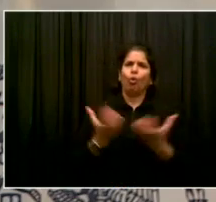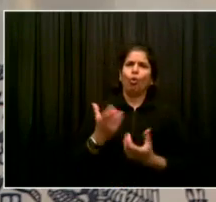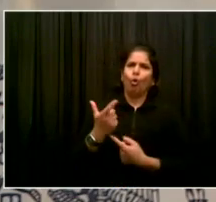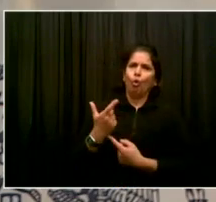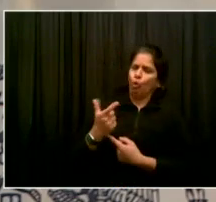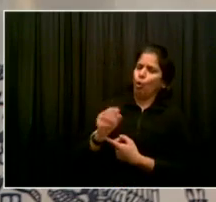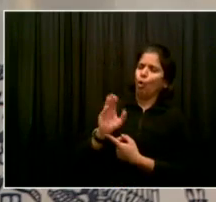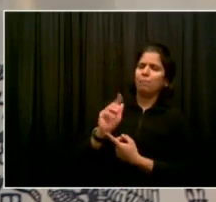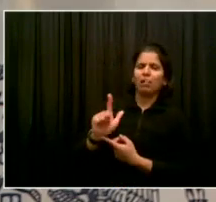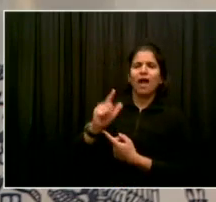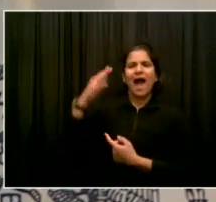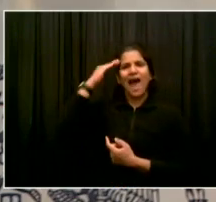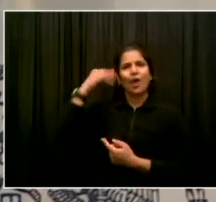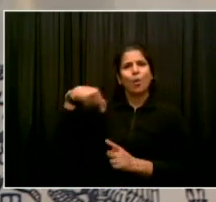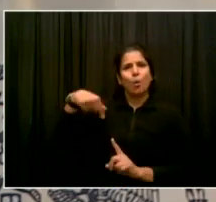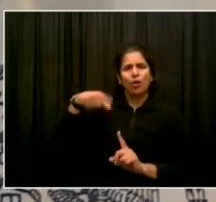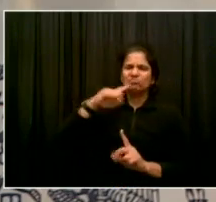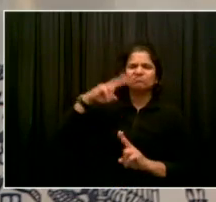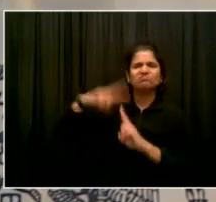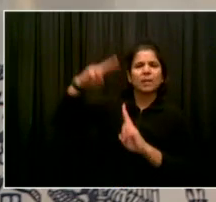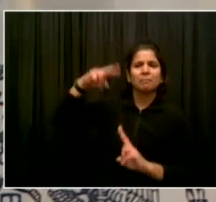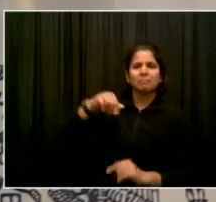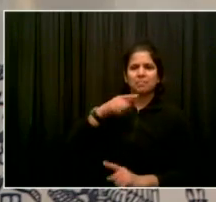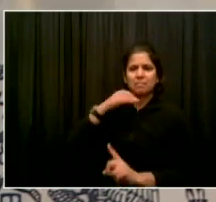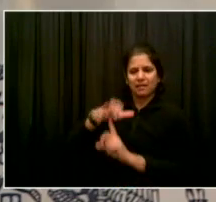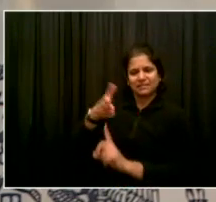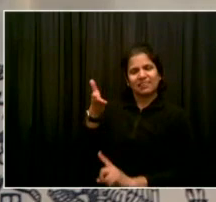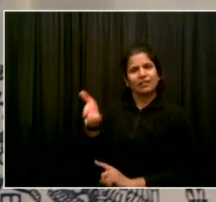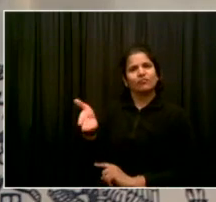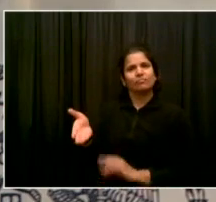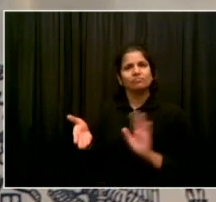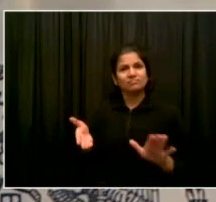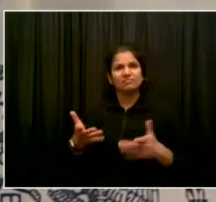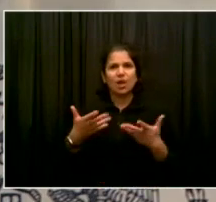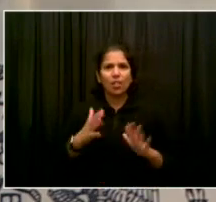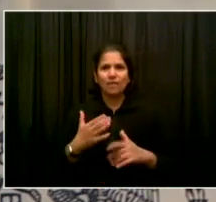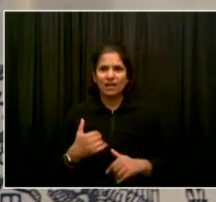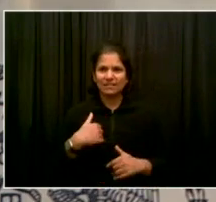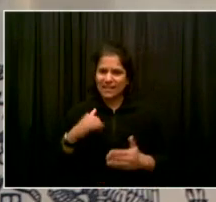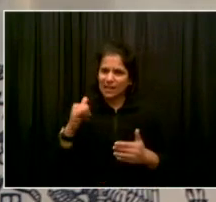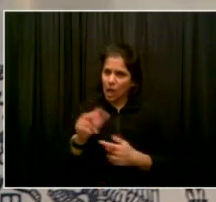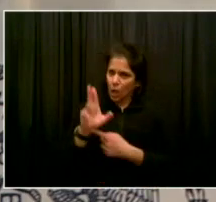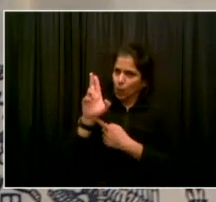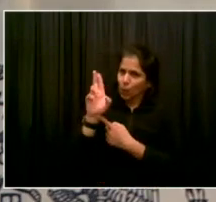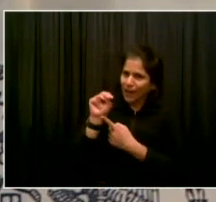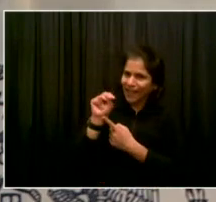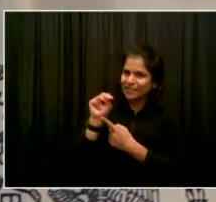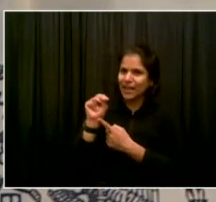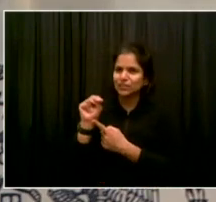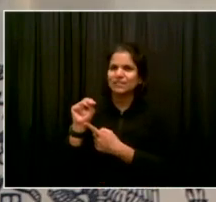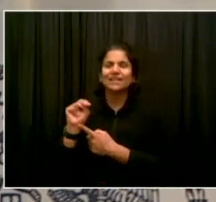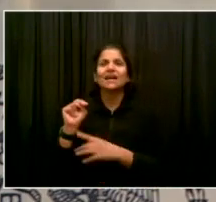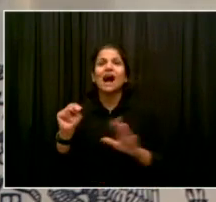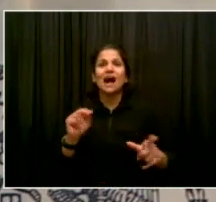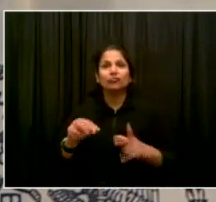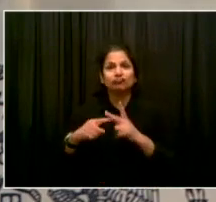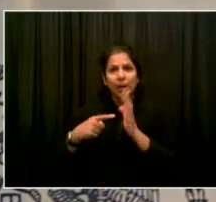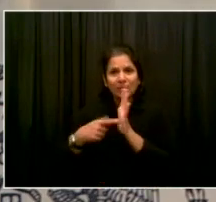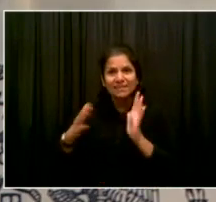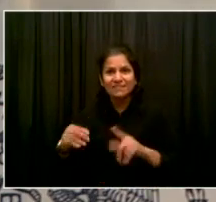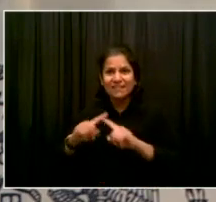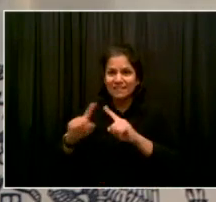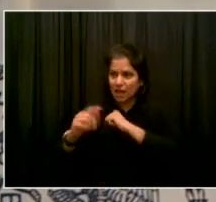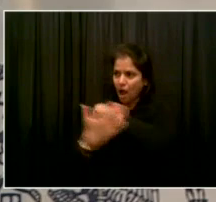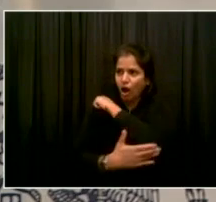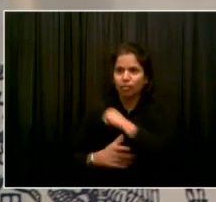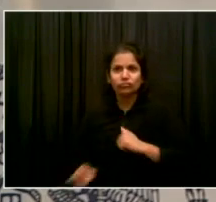have every community from all over the earth represented. And we are feeling, as one of the world's great coastal cities, the impact of climate change.